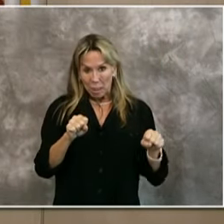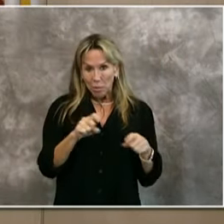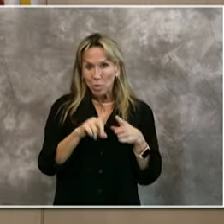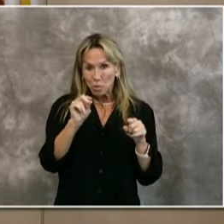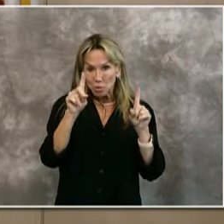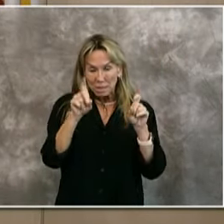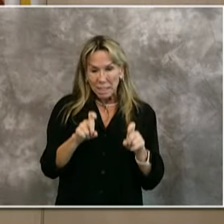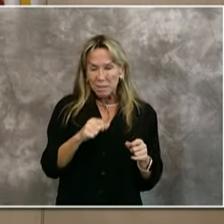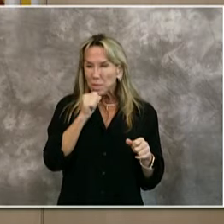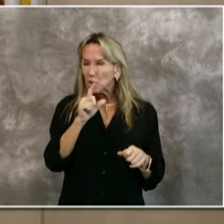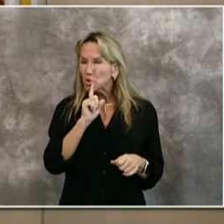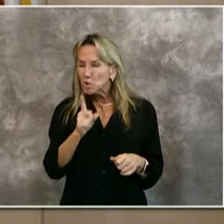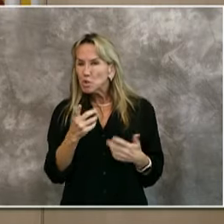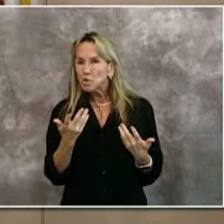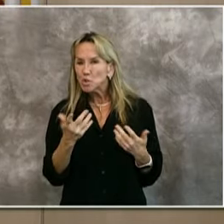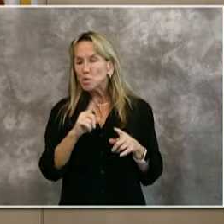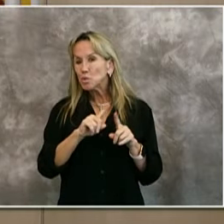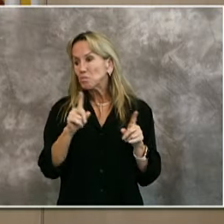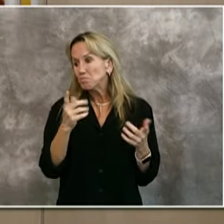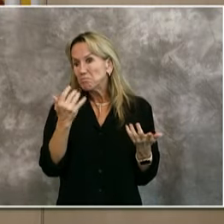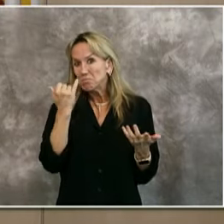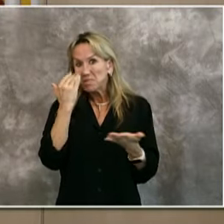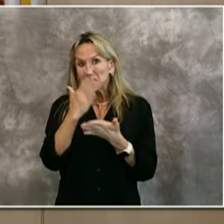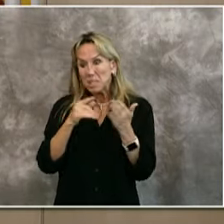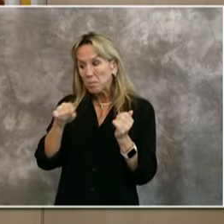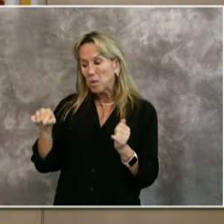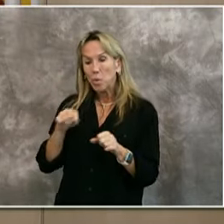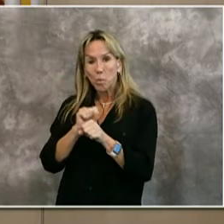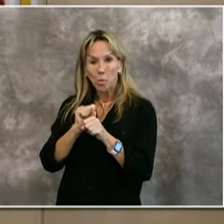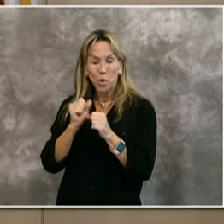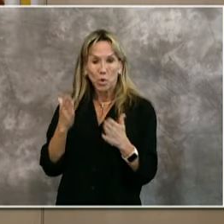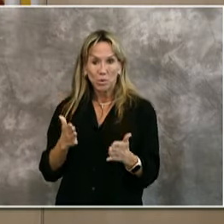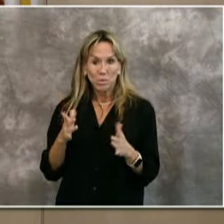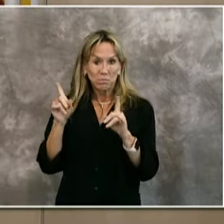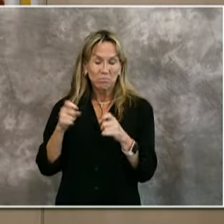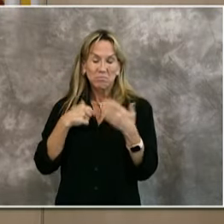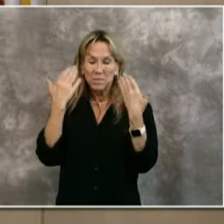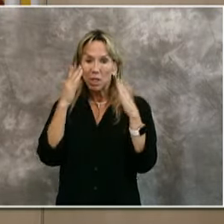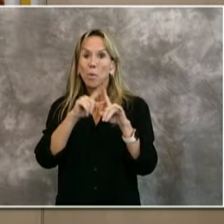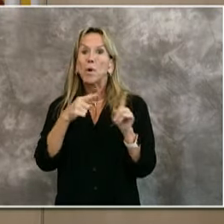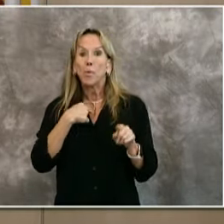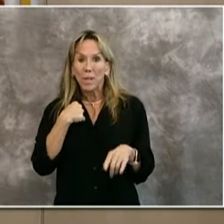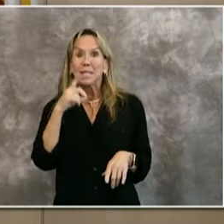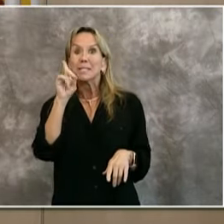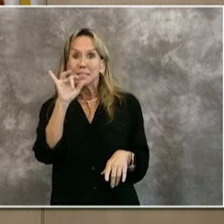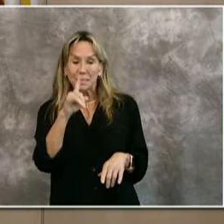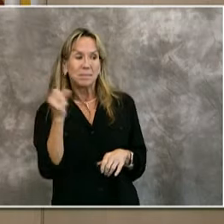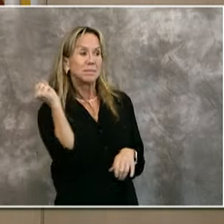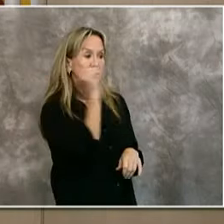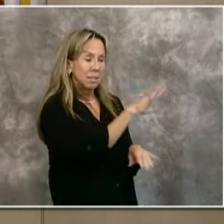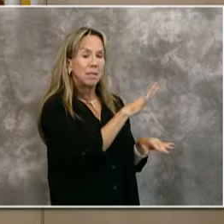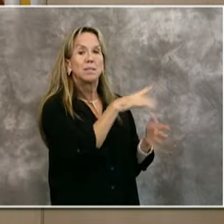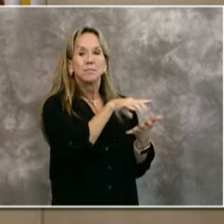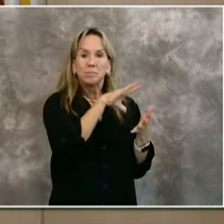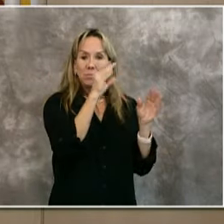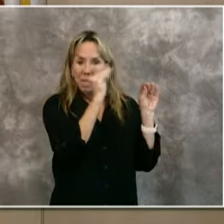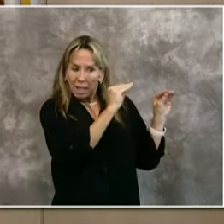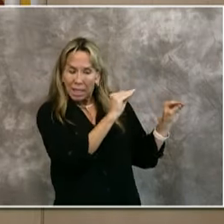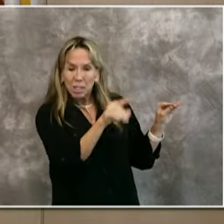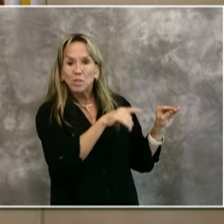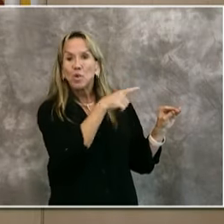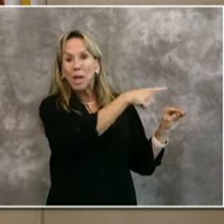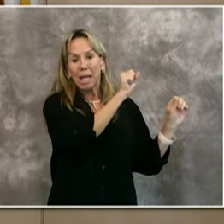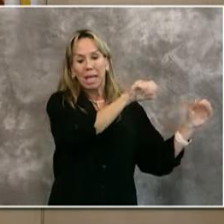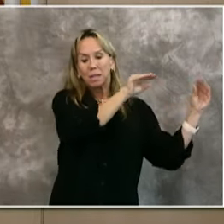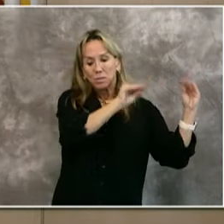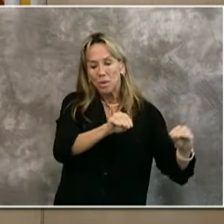capabilities or if they have had their workers tested, but we did send them information to help educate them so that they could educate their workers. I